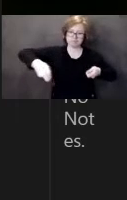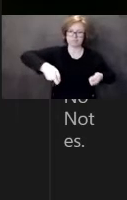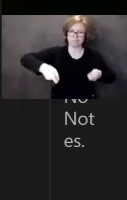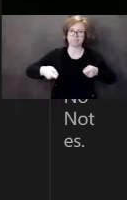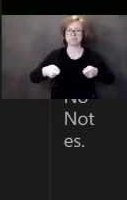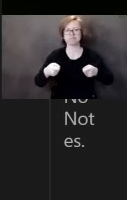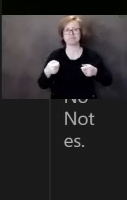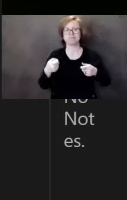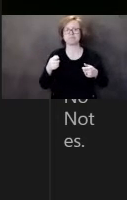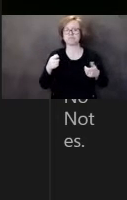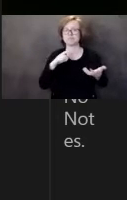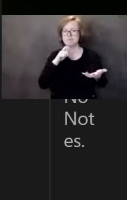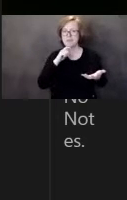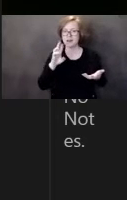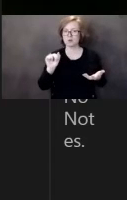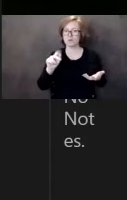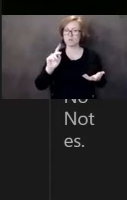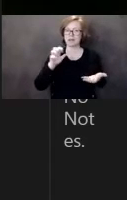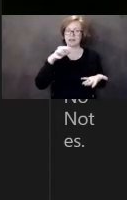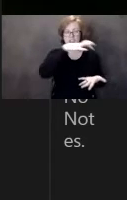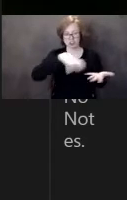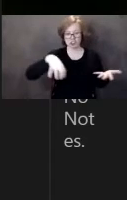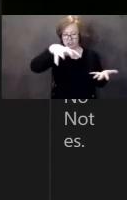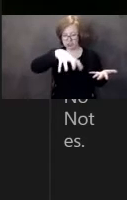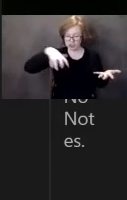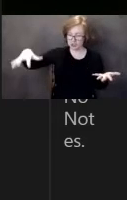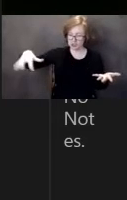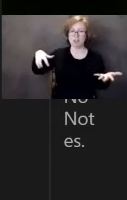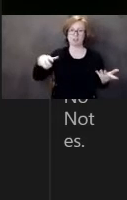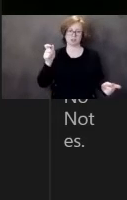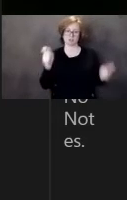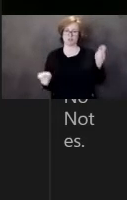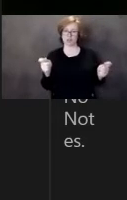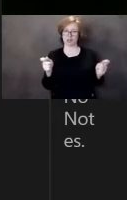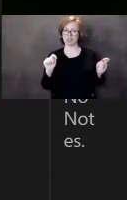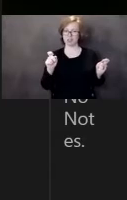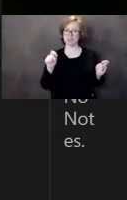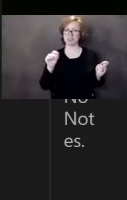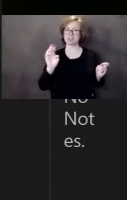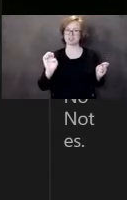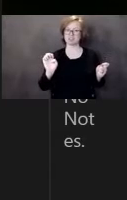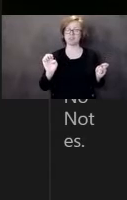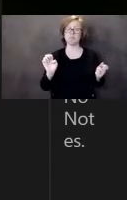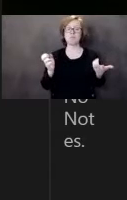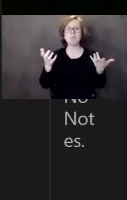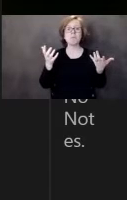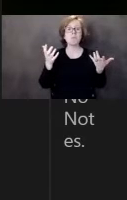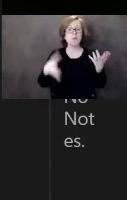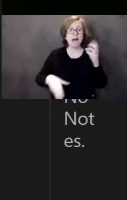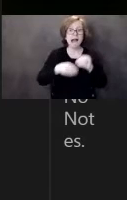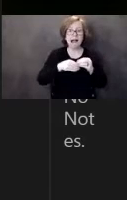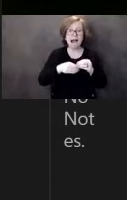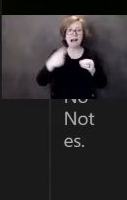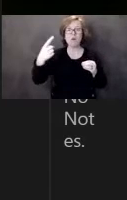aluminum rake and change that texture so it's easier for you to manage. In future, if you added 1/4 inch and you decided to change the whole scheme